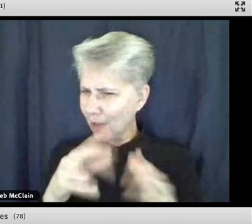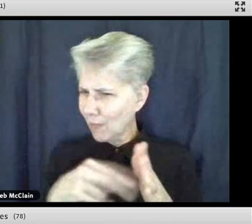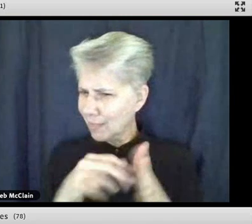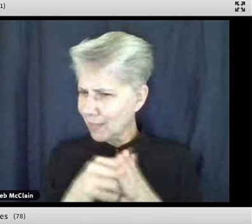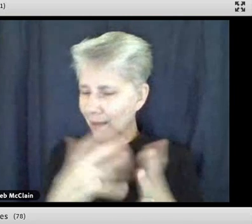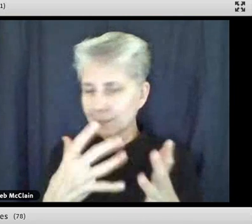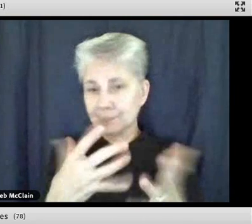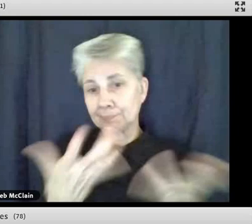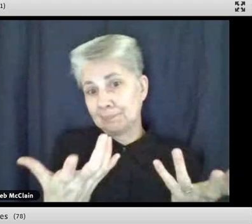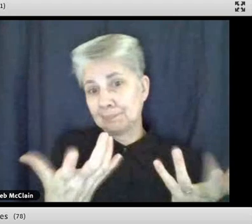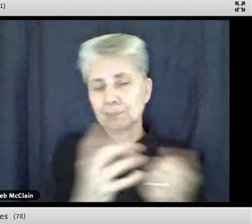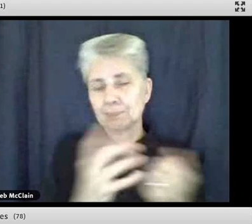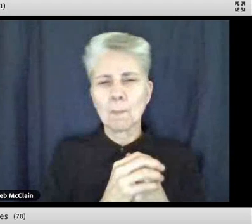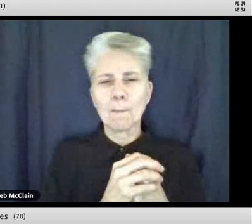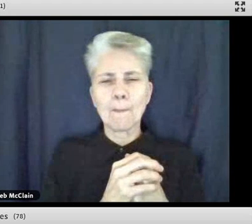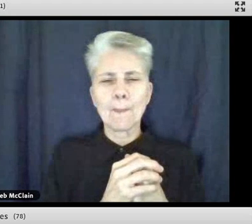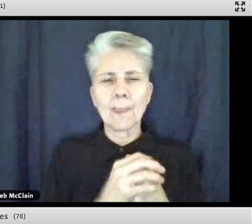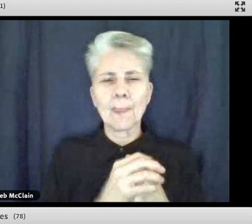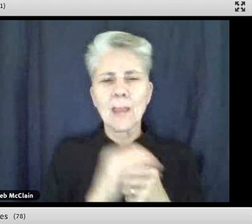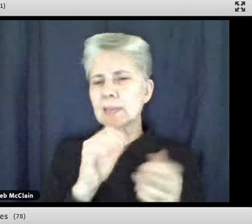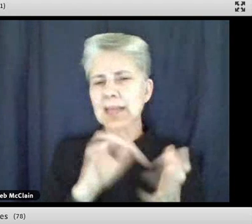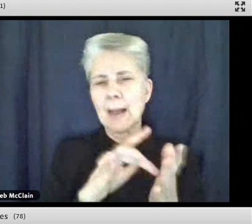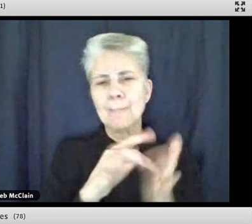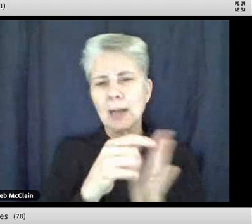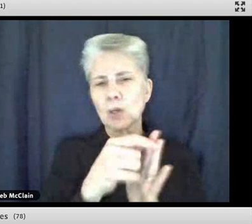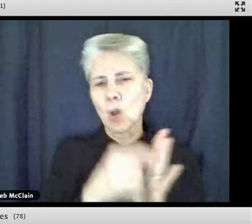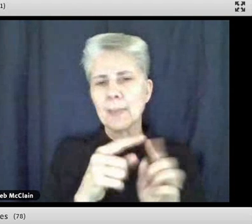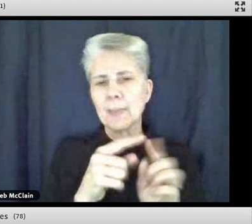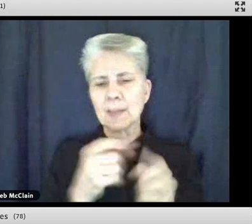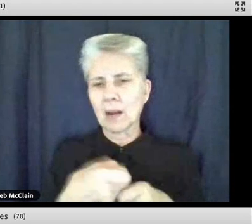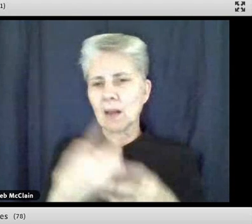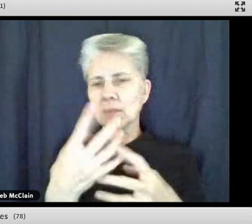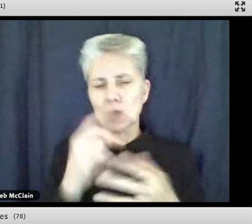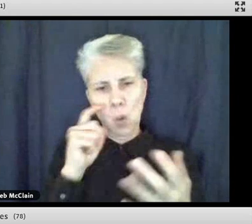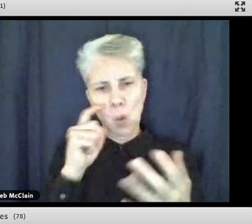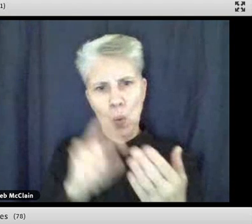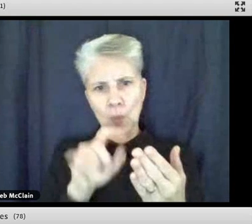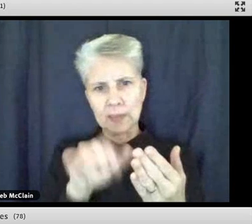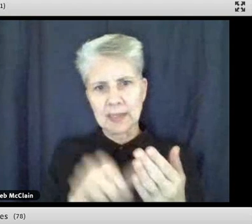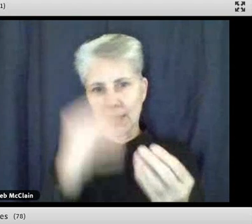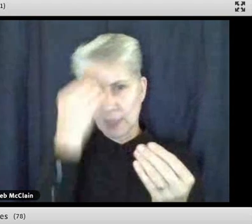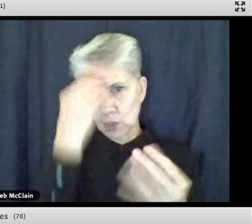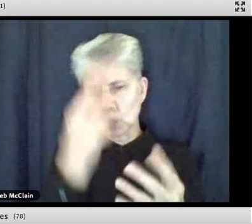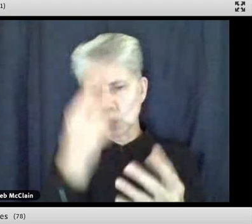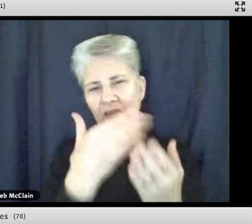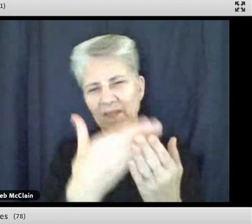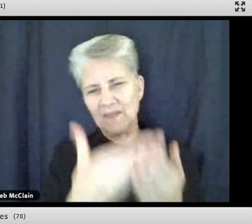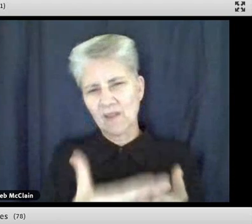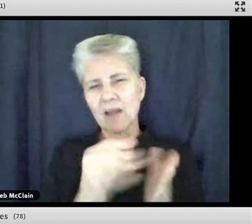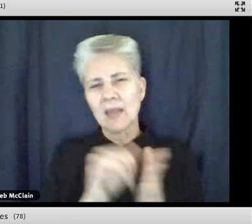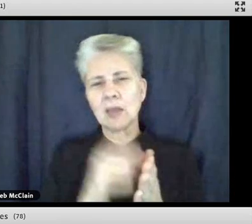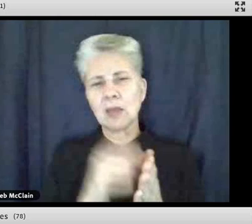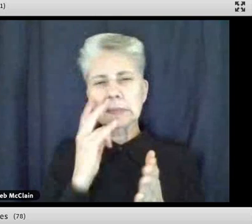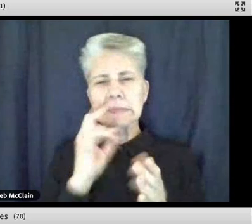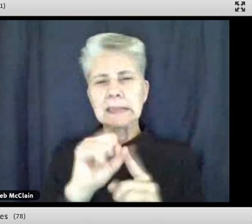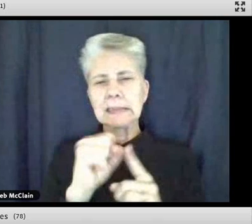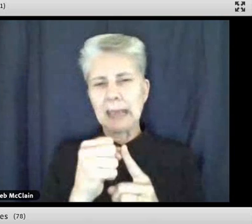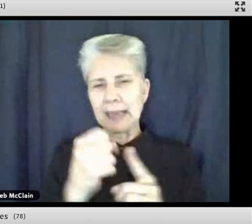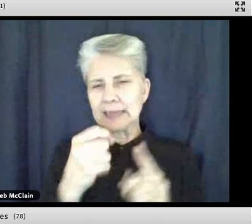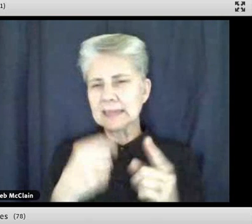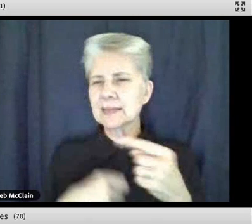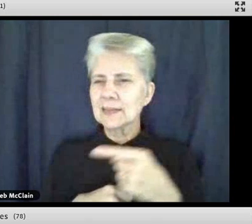scrolling across in the news, so I definitely have to verify it. So again, you can see the cases here. And so if you have anybody, a family in a different